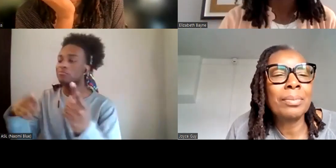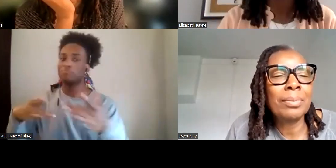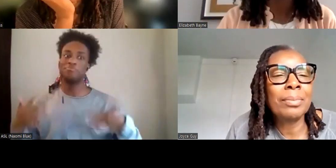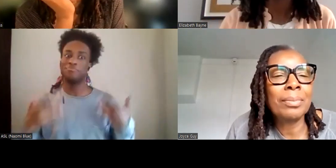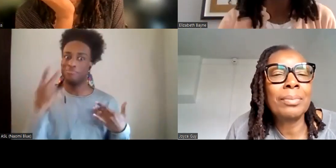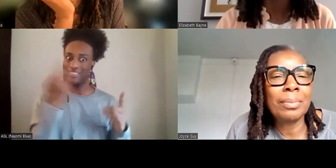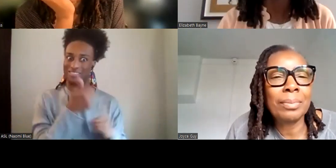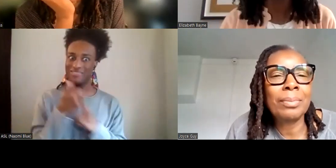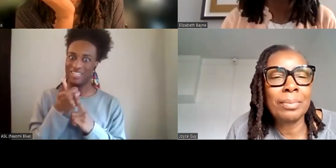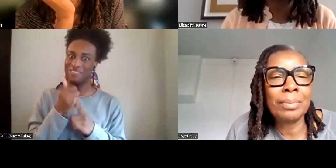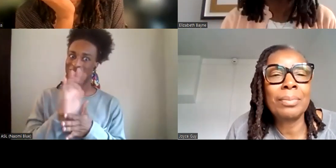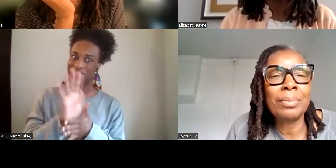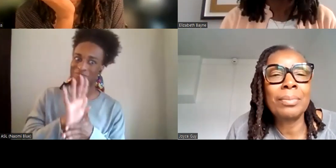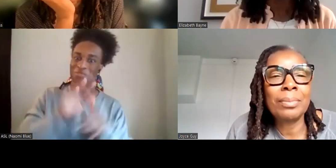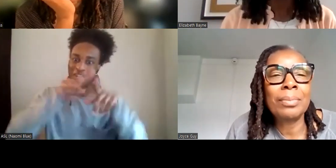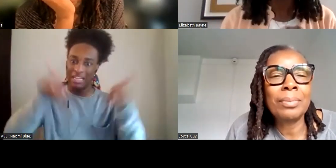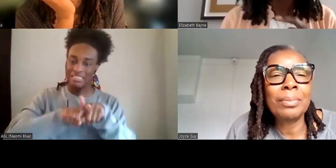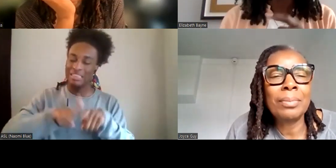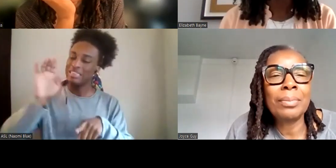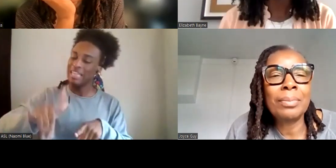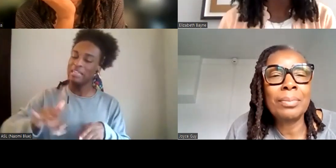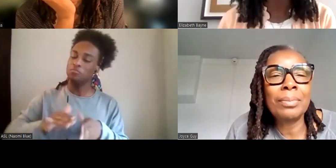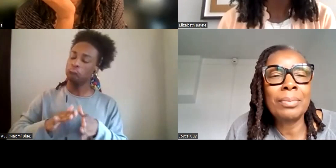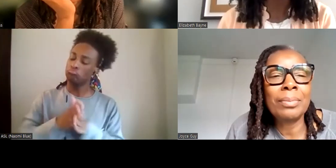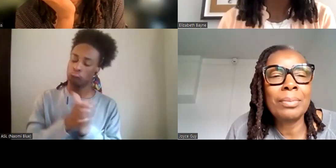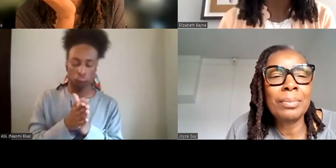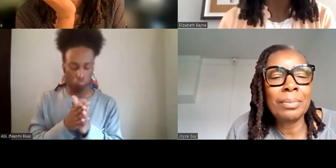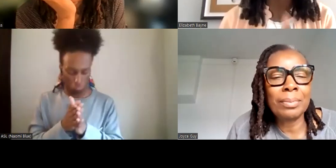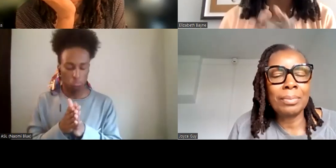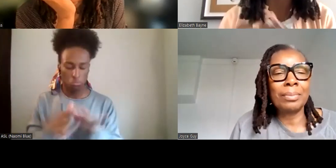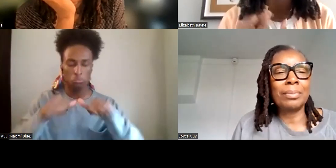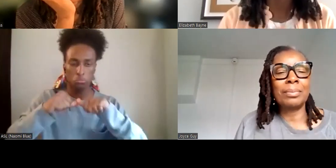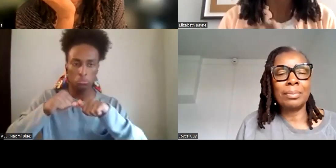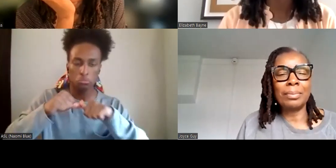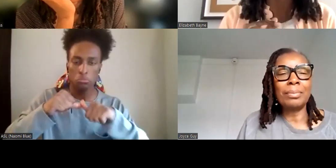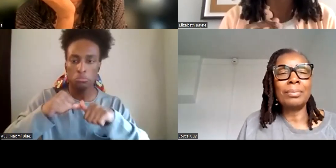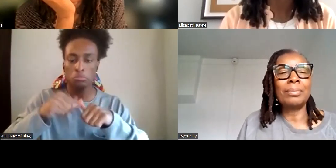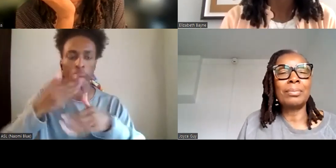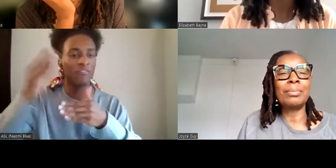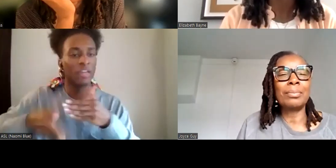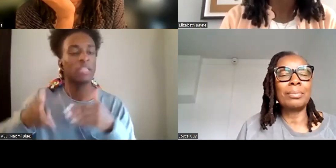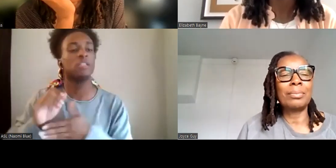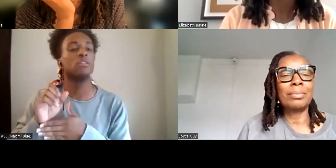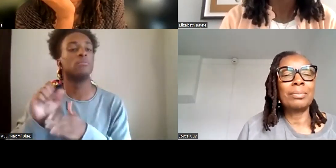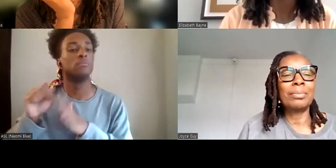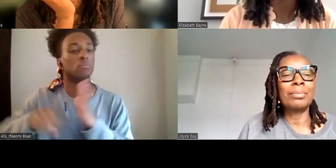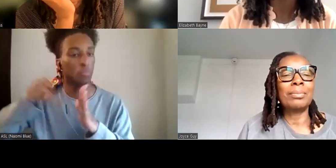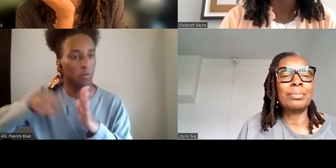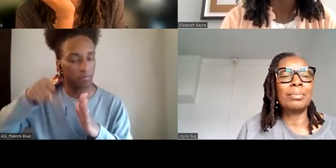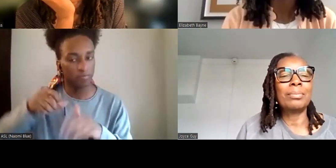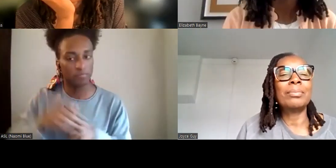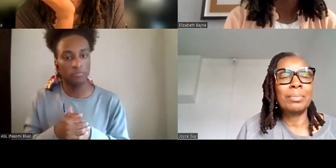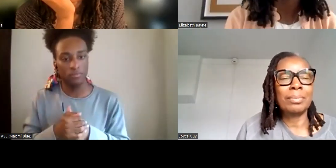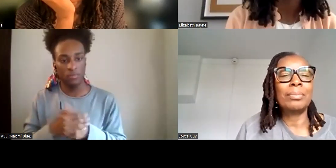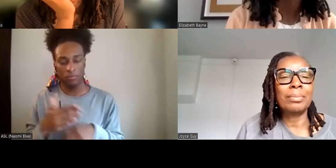was able to continue and finish. And with what you were saying, Joyce, is like, my film would not have the legs that it had